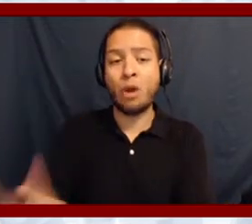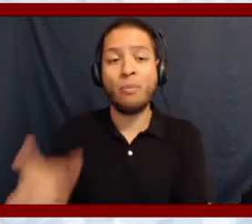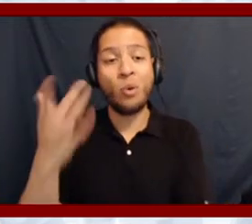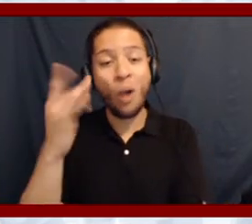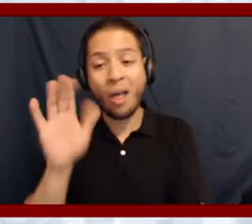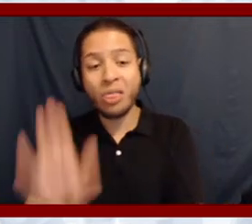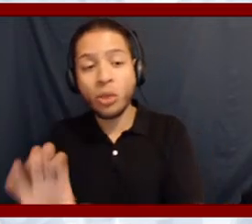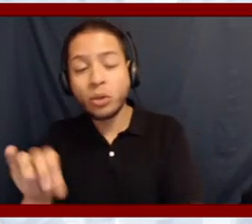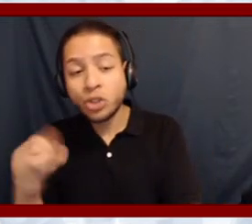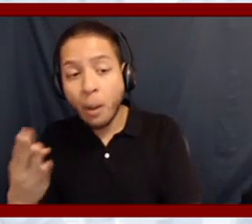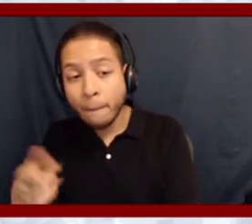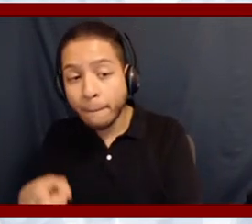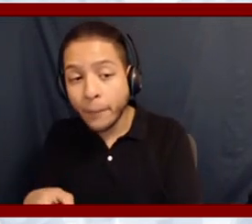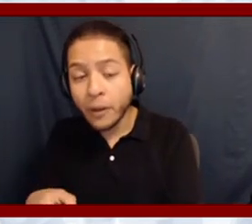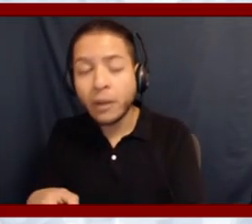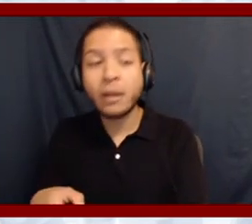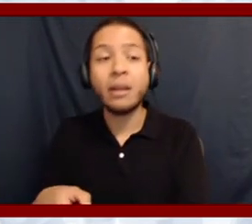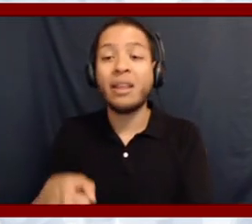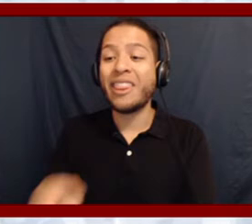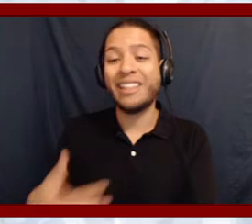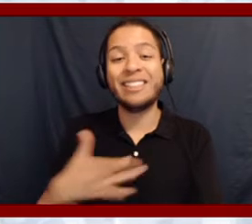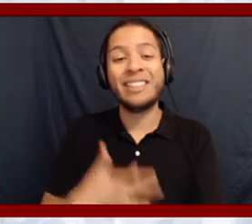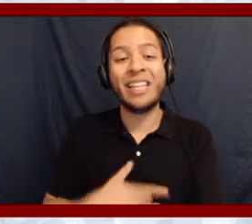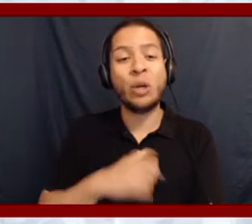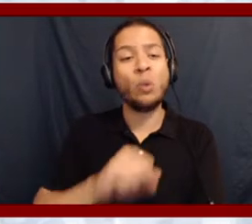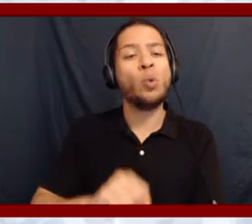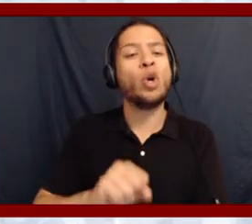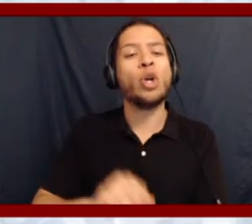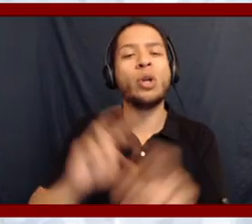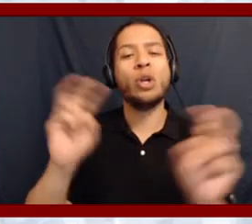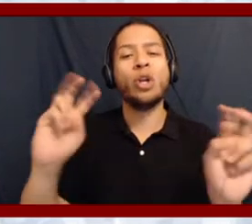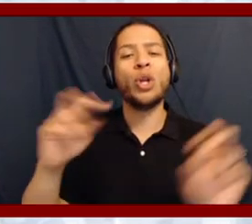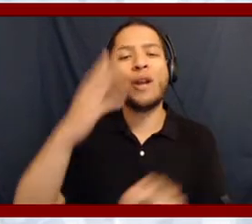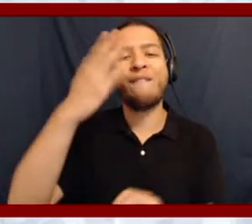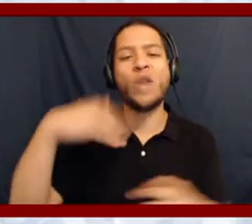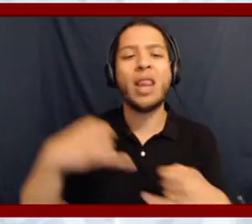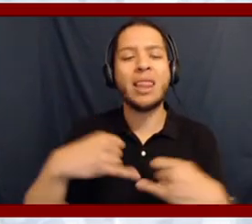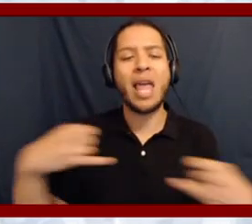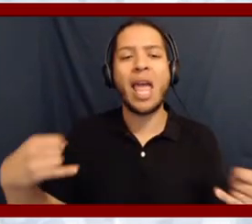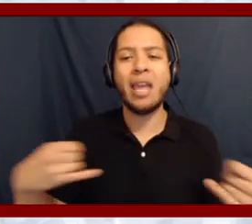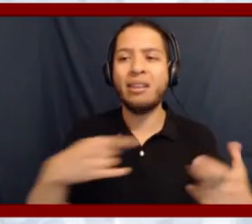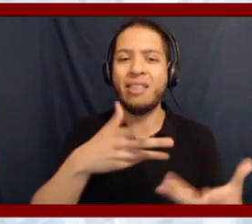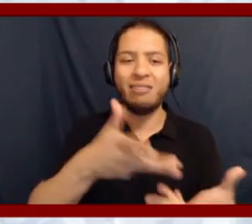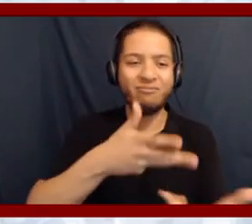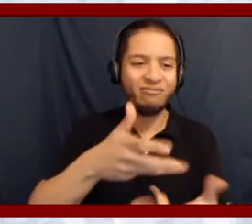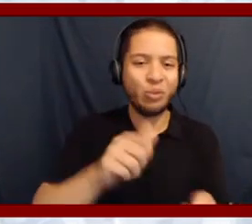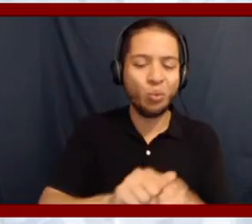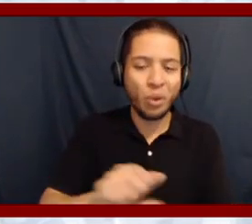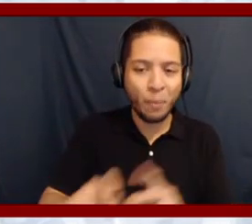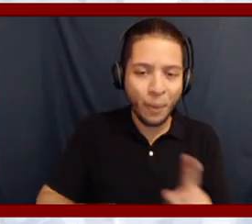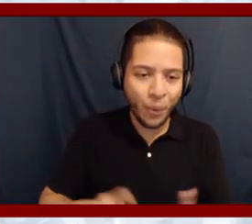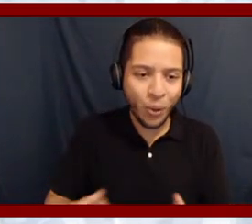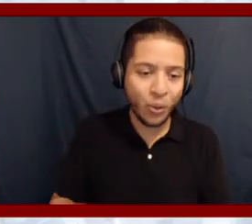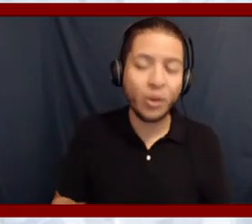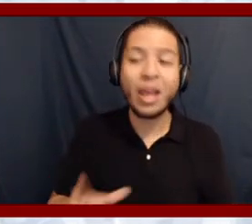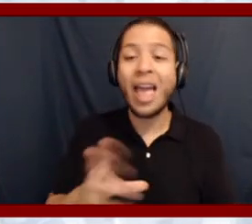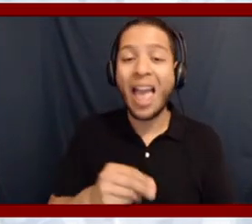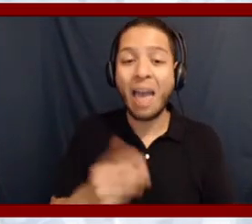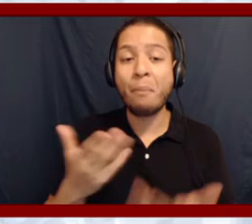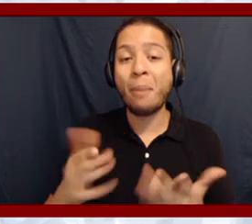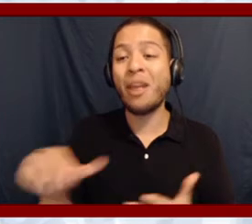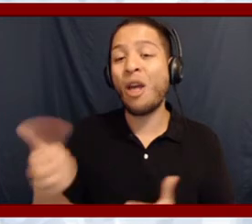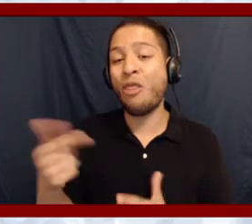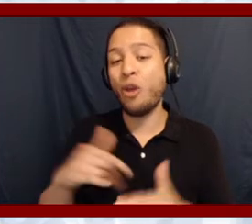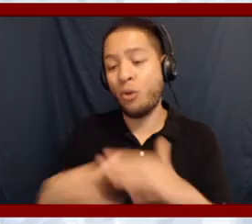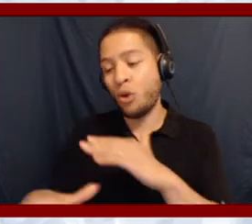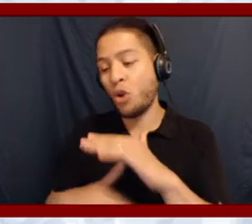themselves in, being frontline workers in society, but because of underlying conditions, have a much greater likelihood